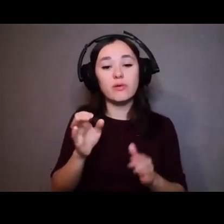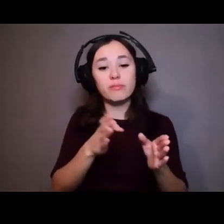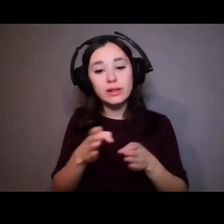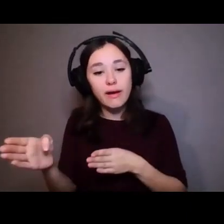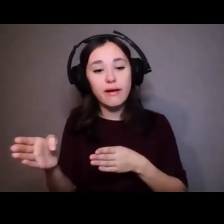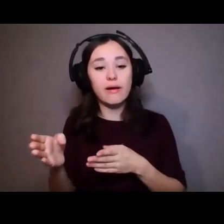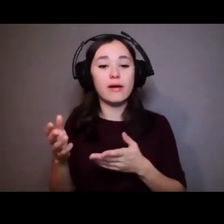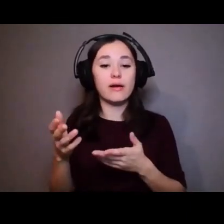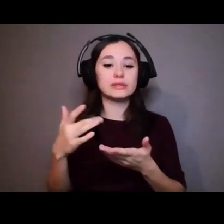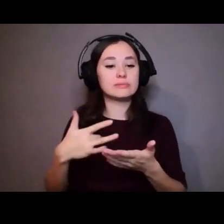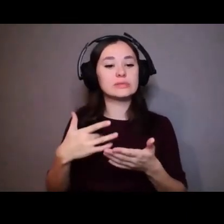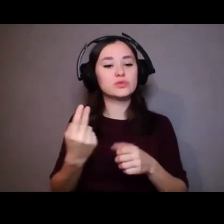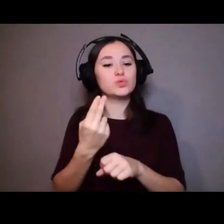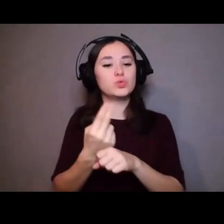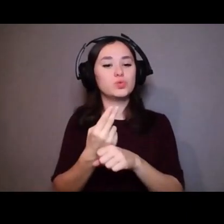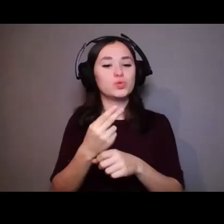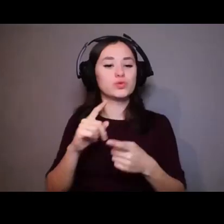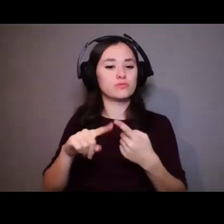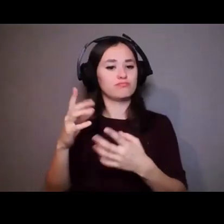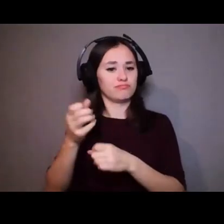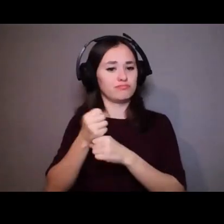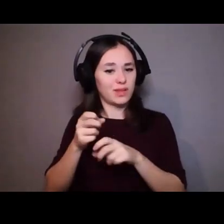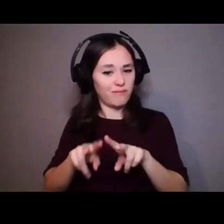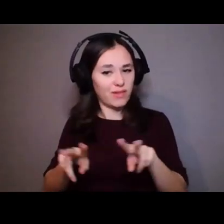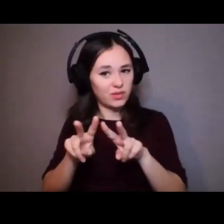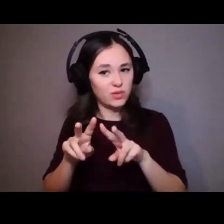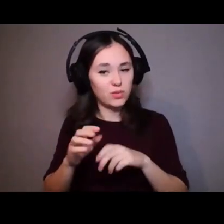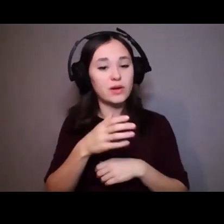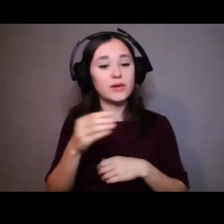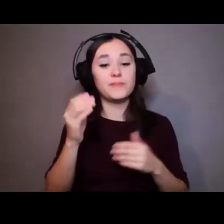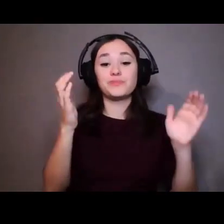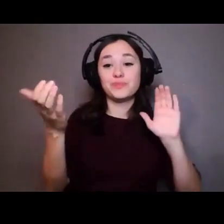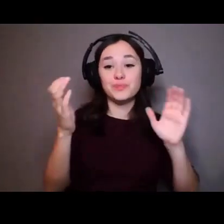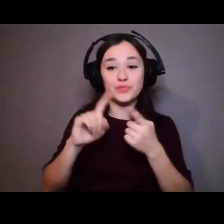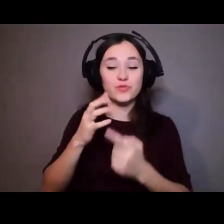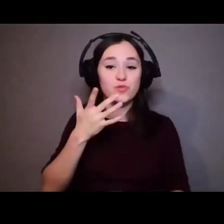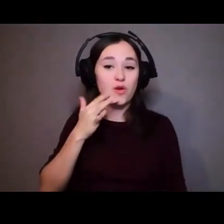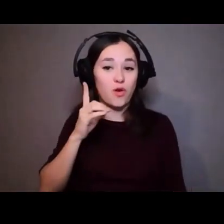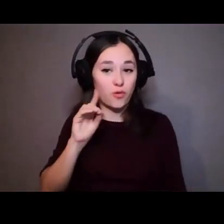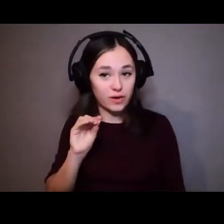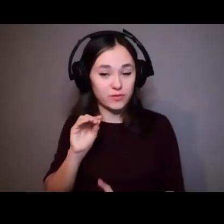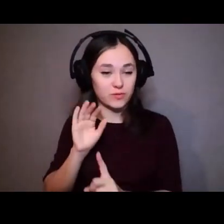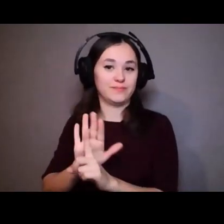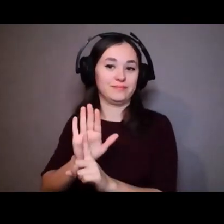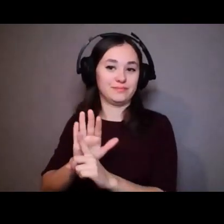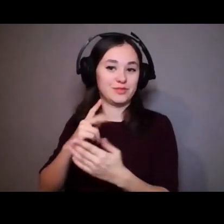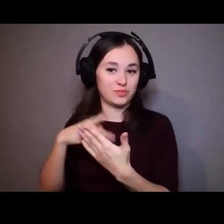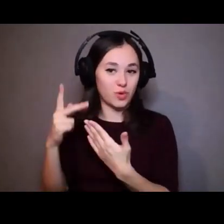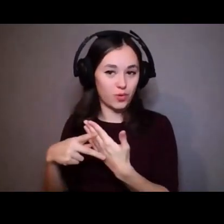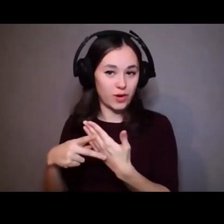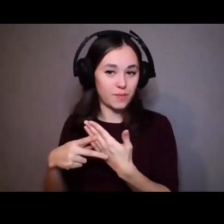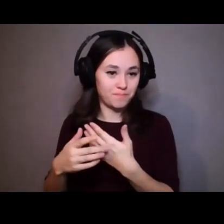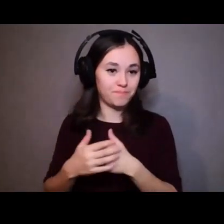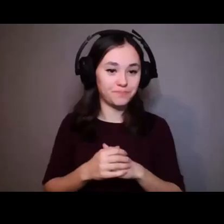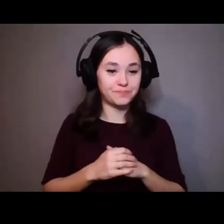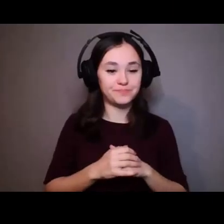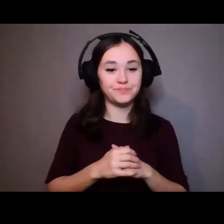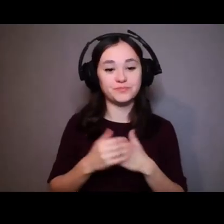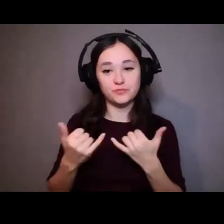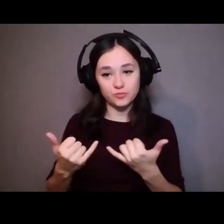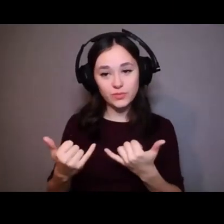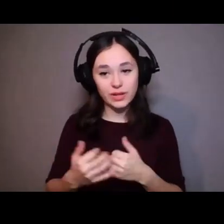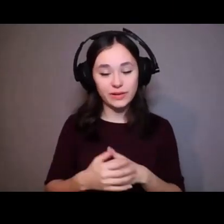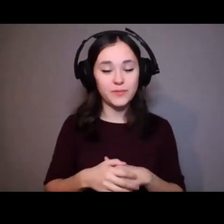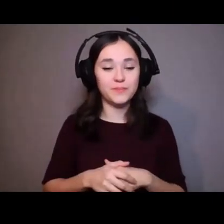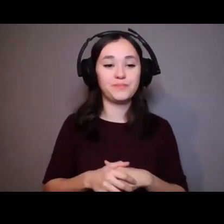and compared those dimensions to Colorado's program as it currently stands and performs.